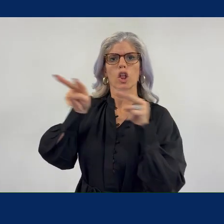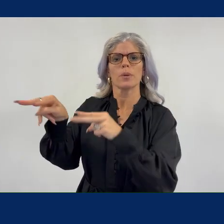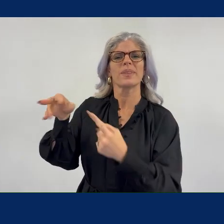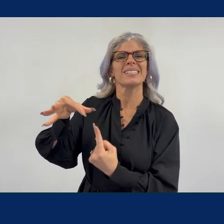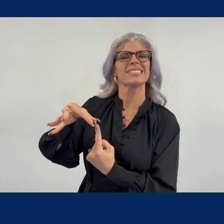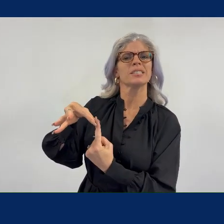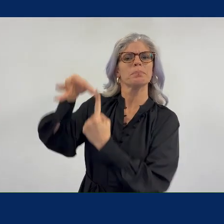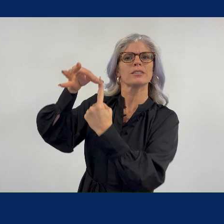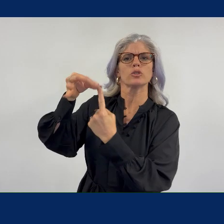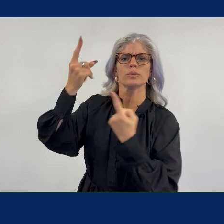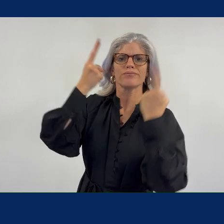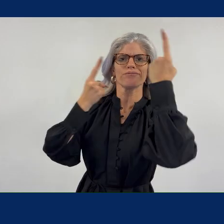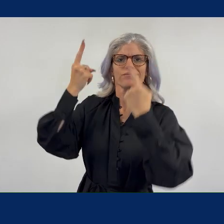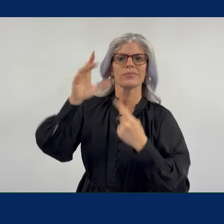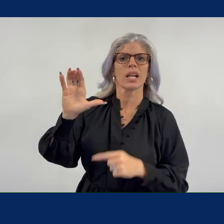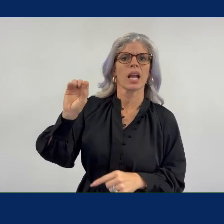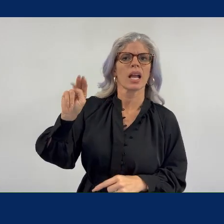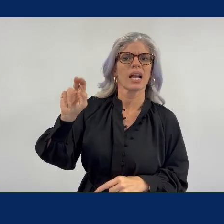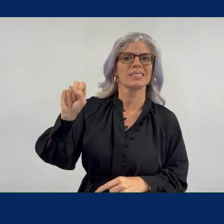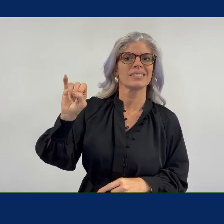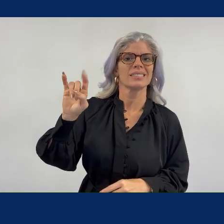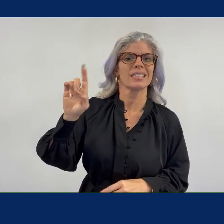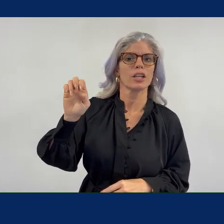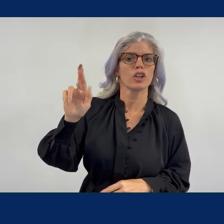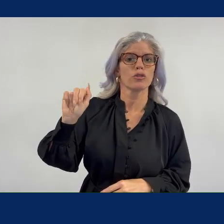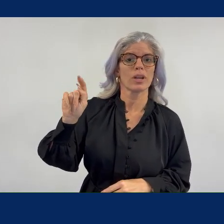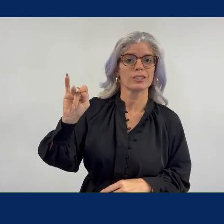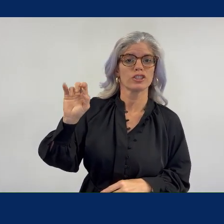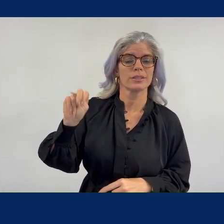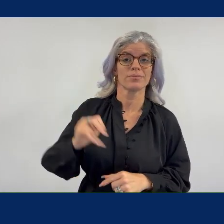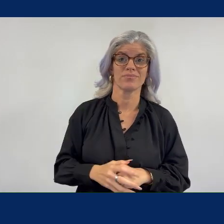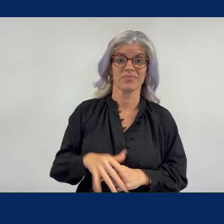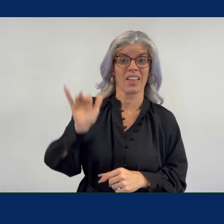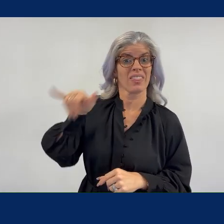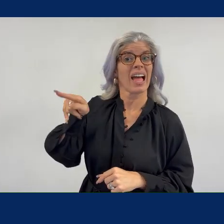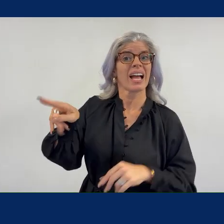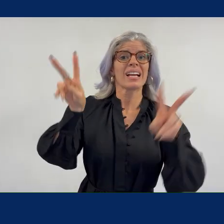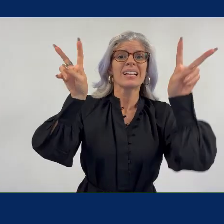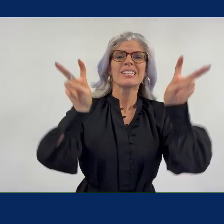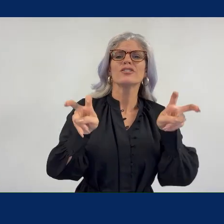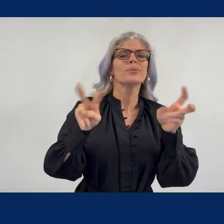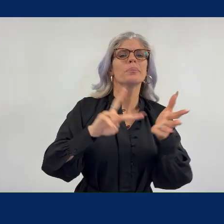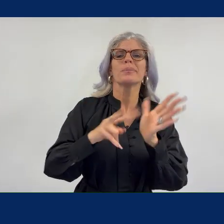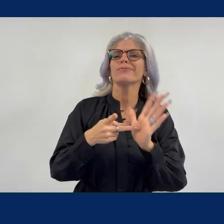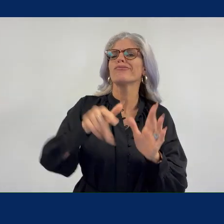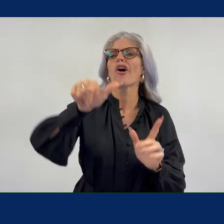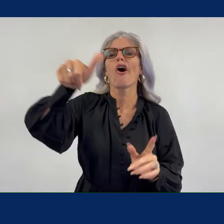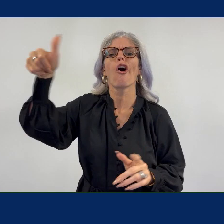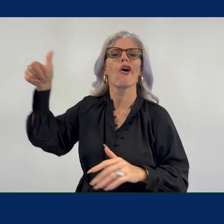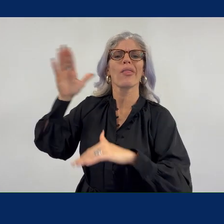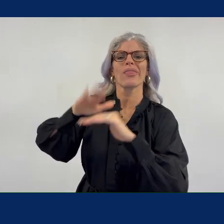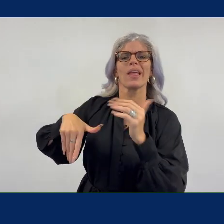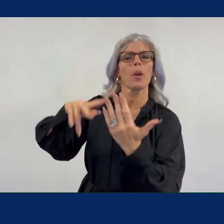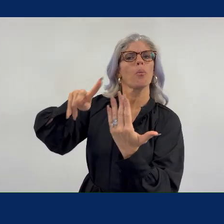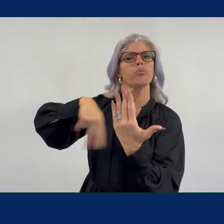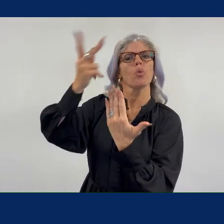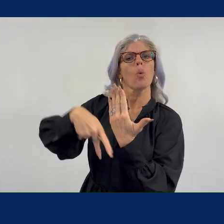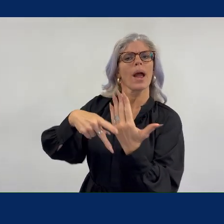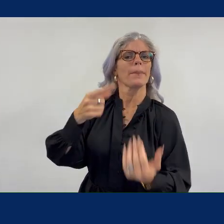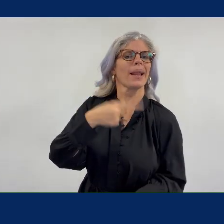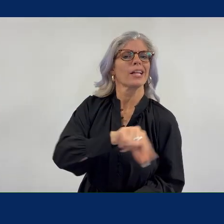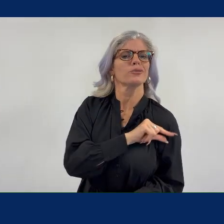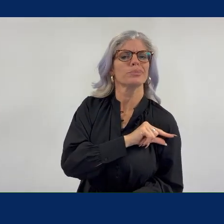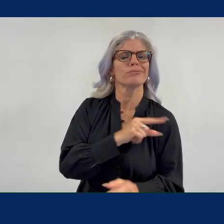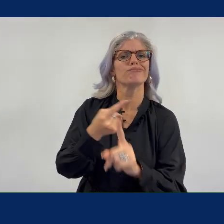Now, let's review some special considerations, which are issues other than program eligibility that could affect the scope of work and the funding